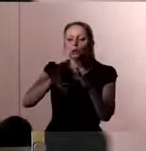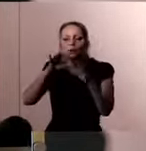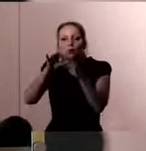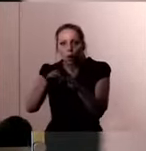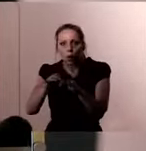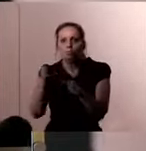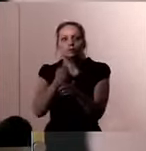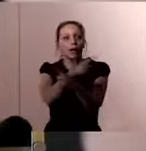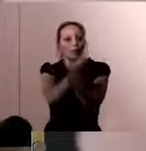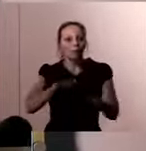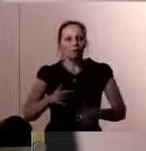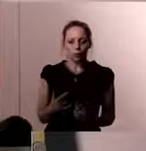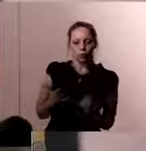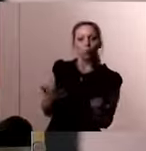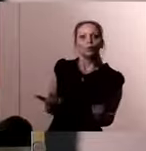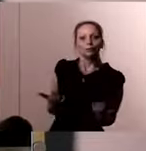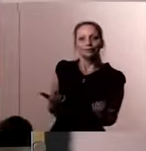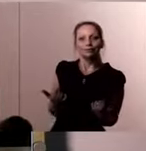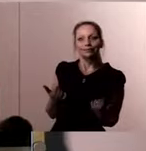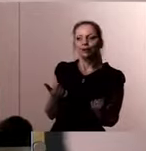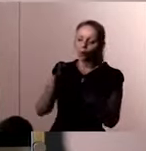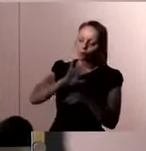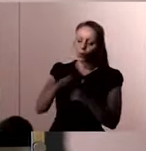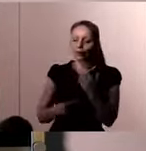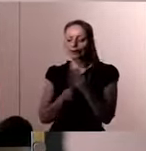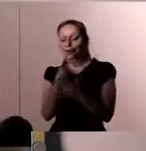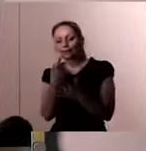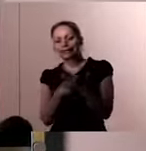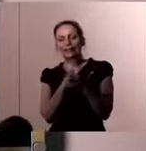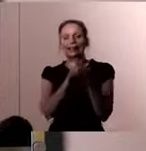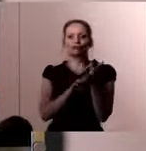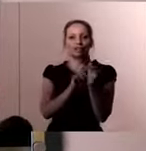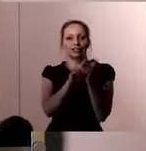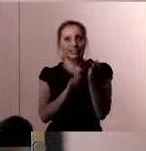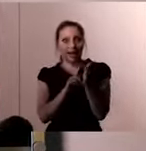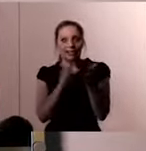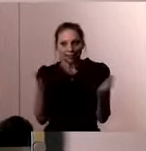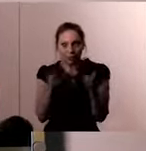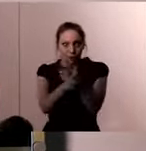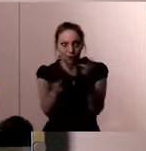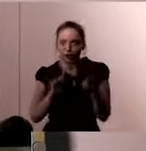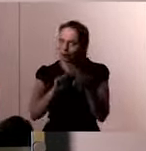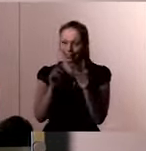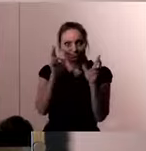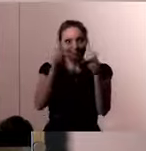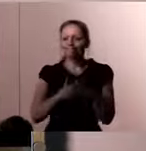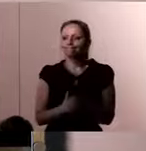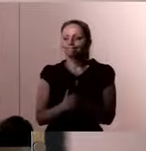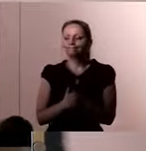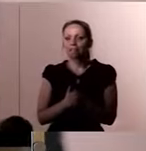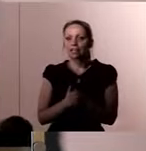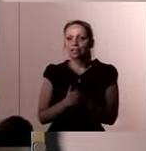make you feel good about whatever is happening in real estate that week and keep your interest up. You will never get